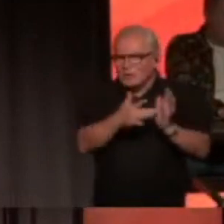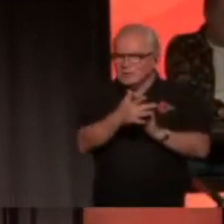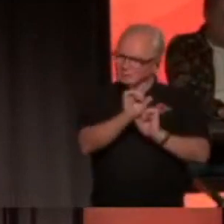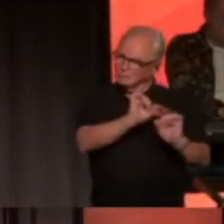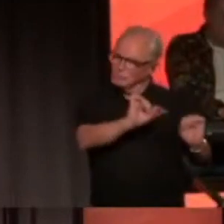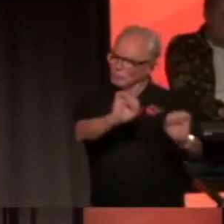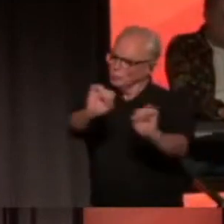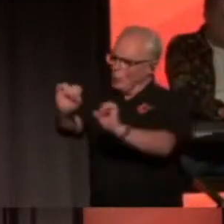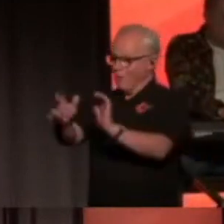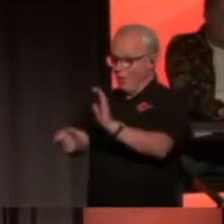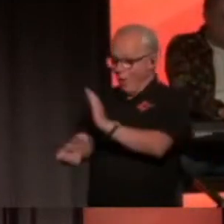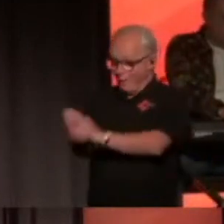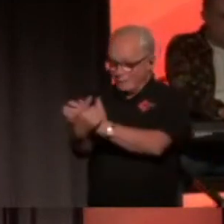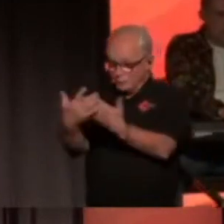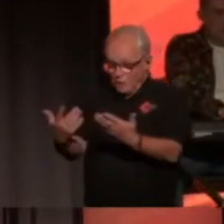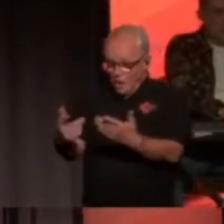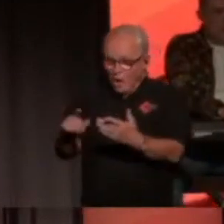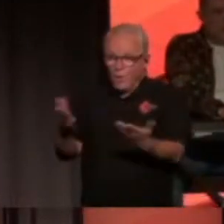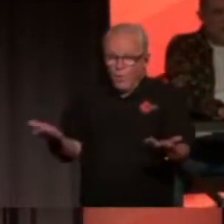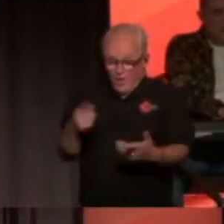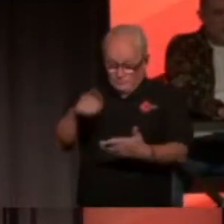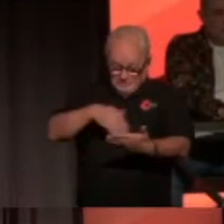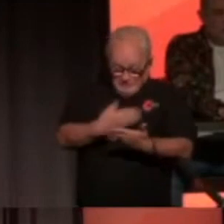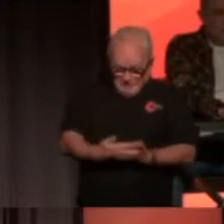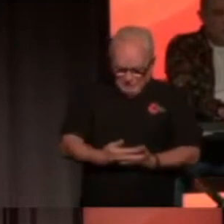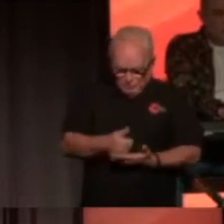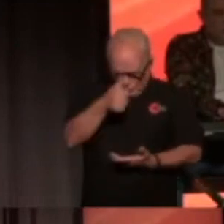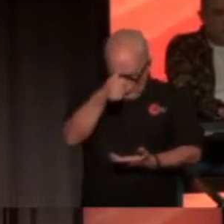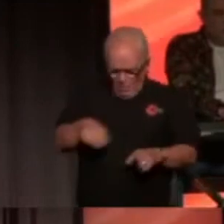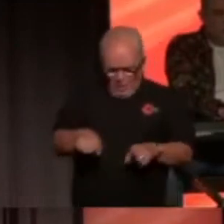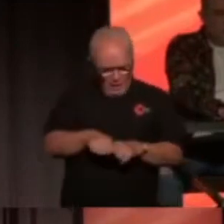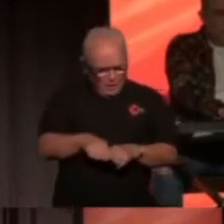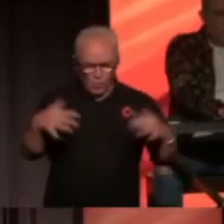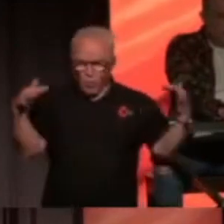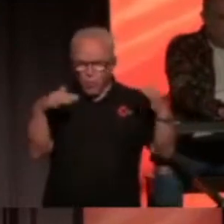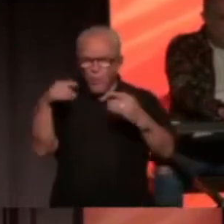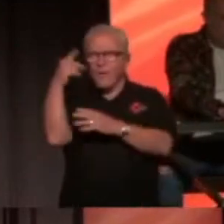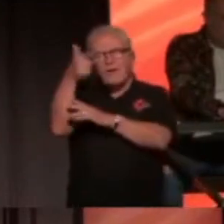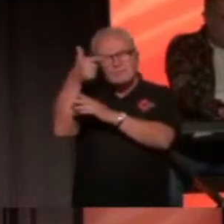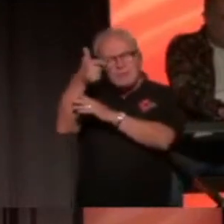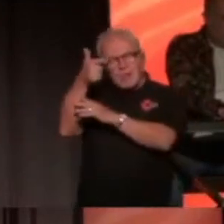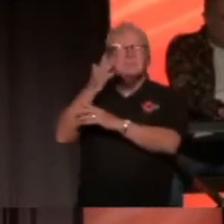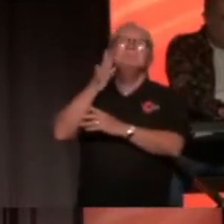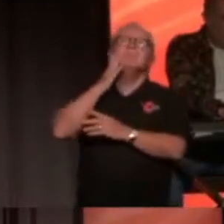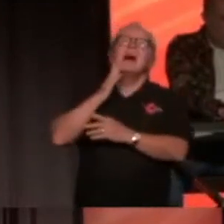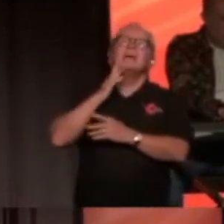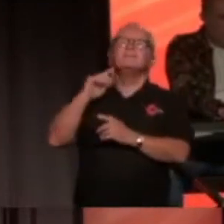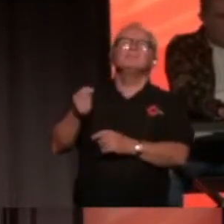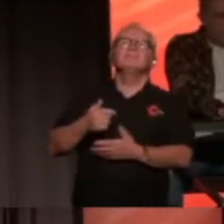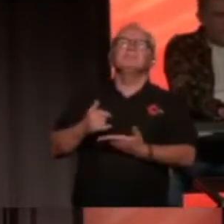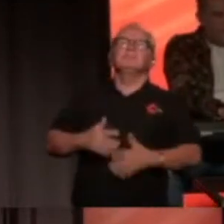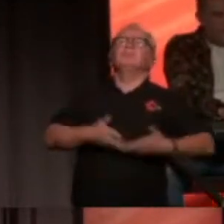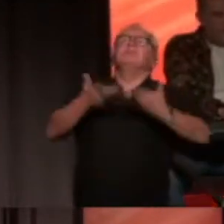opportunity. Just where you are. In them war films, when the guy surrenders, he puts both hands up and goes,